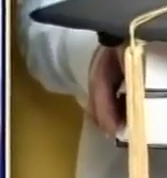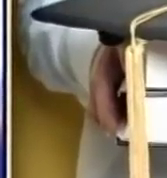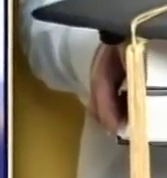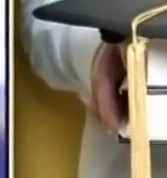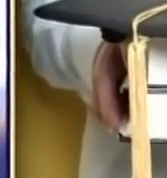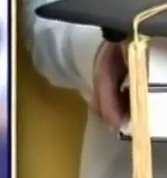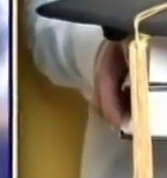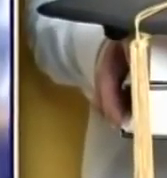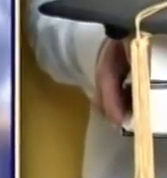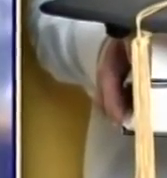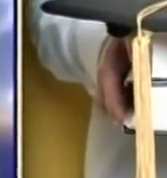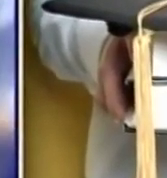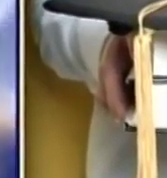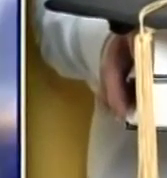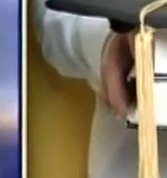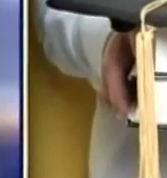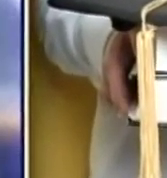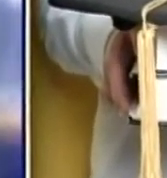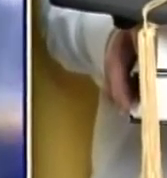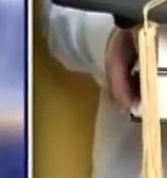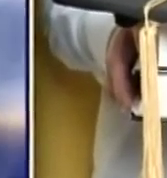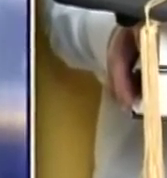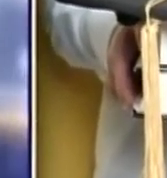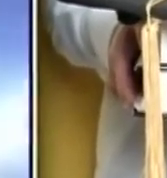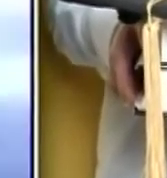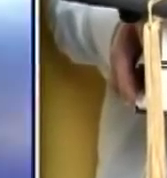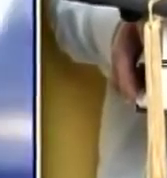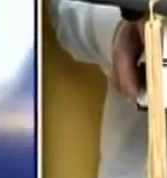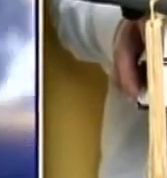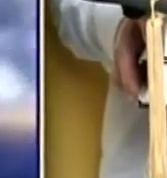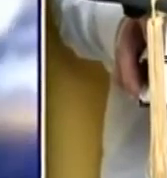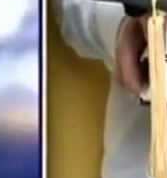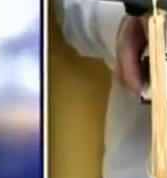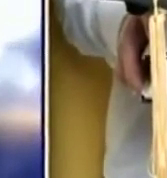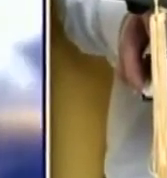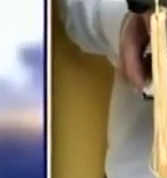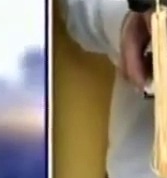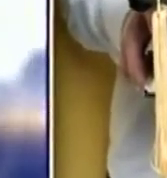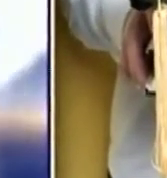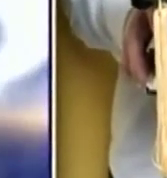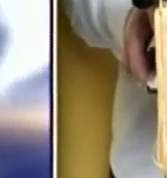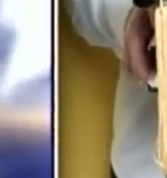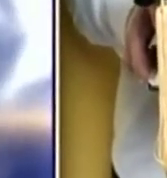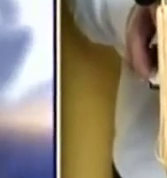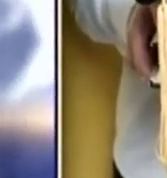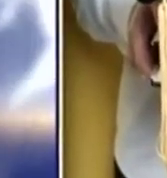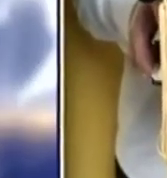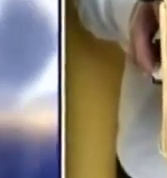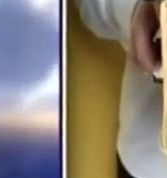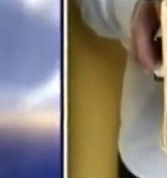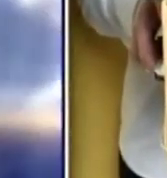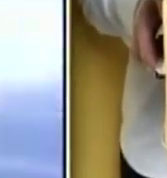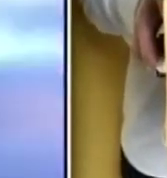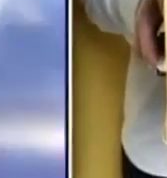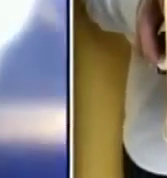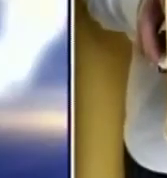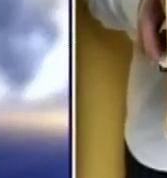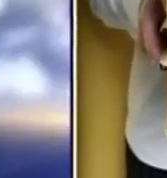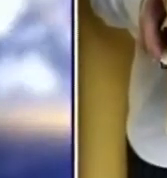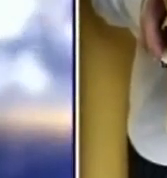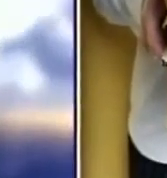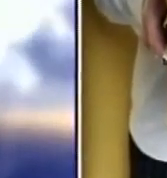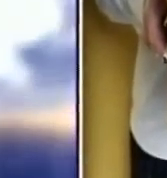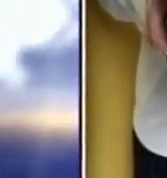give back to the community, the Bahamas Association of Compliance Officers needs volunteers to participate in the College of the Bahamas' job fair set for March